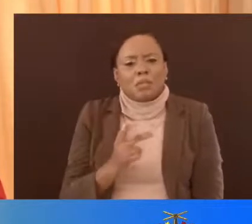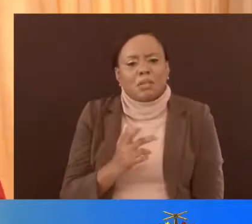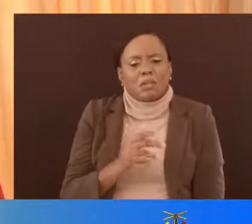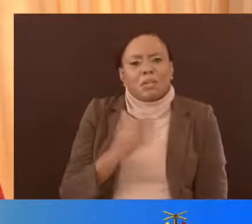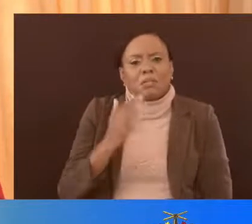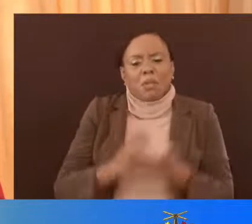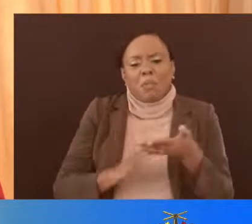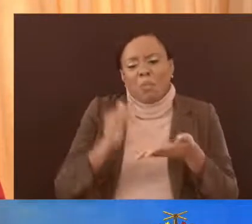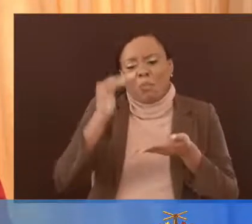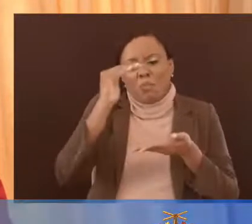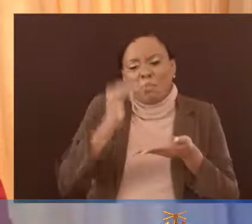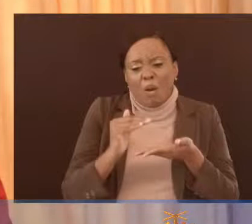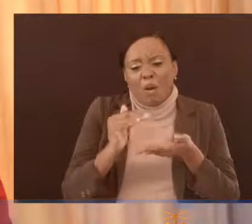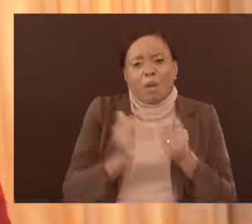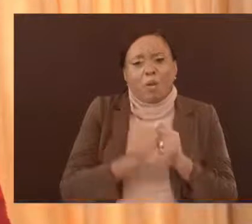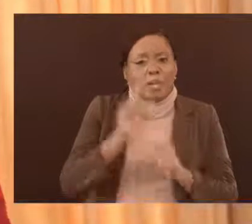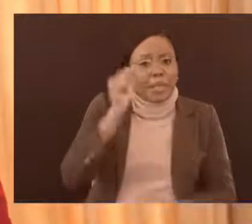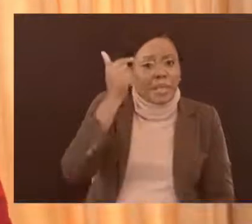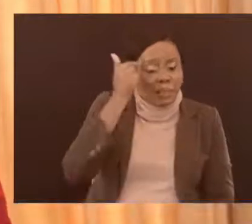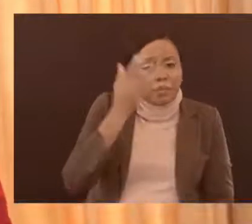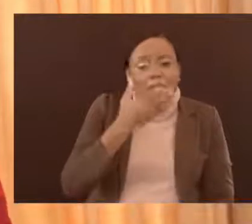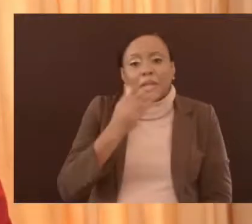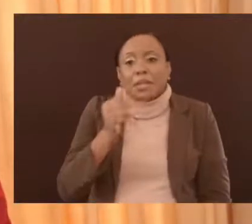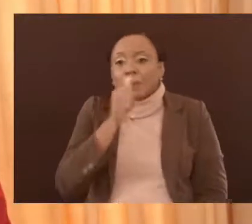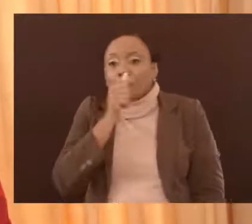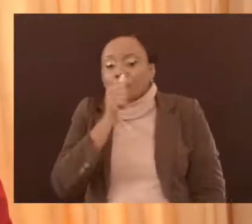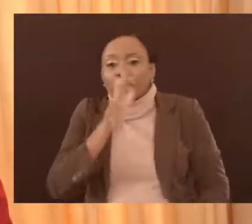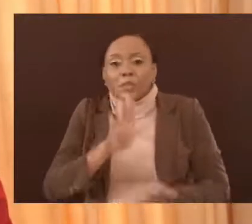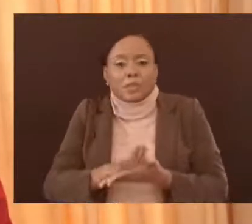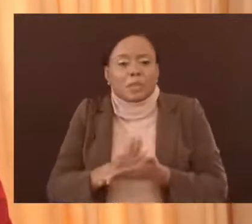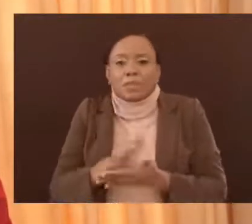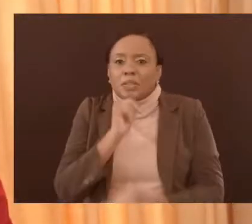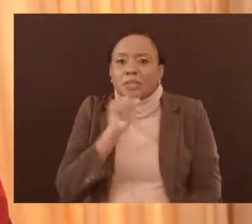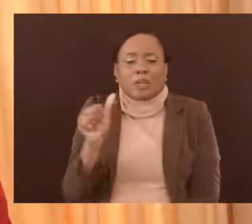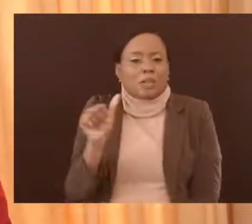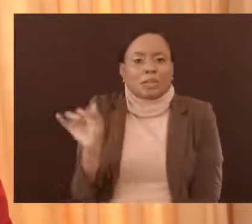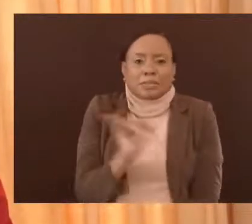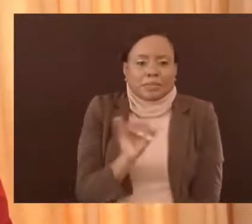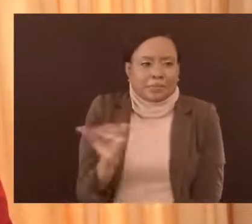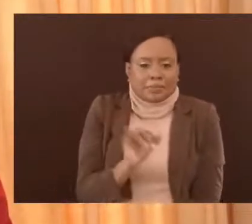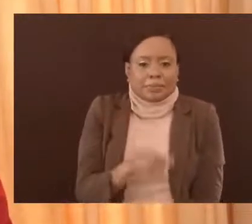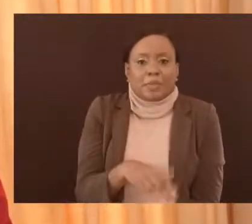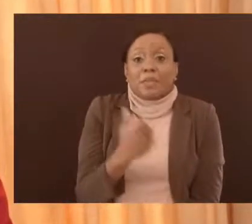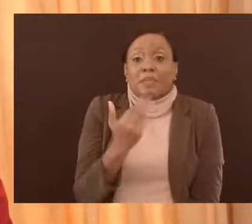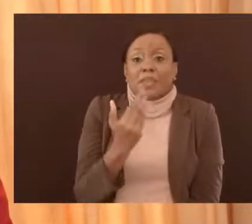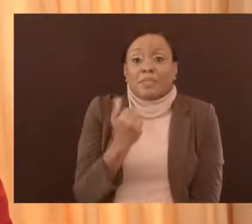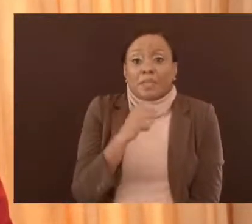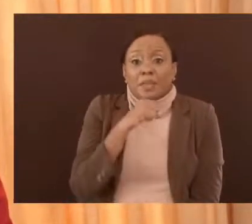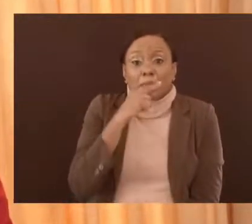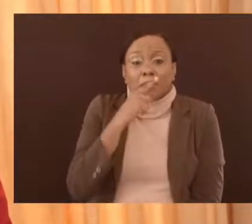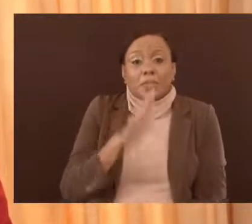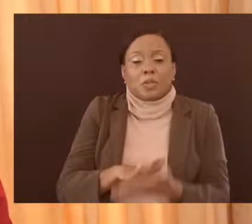schools. In other words, they were not on the same trajectory as in previous years. 15